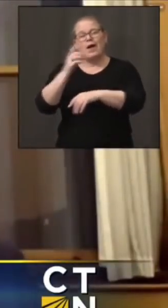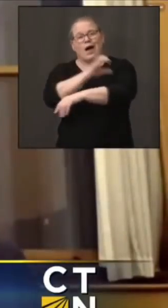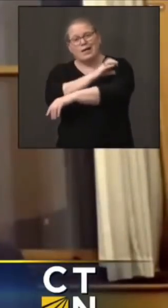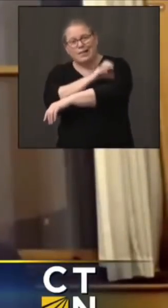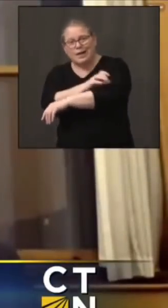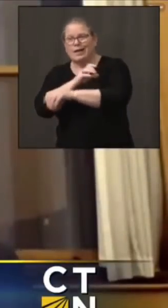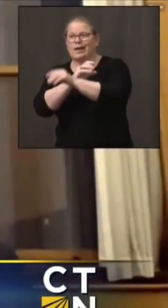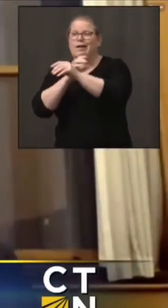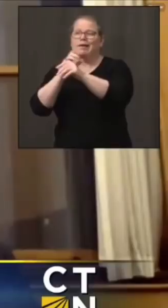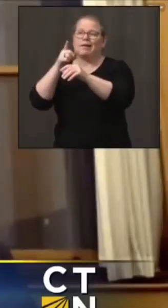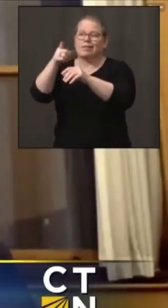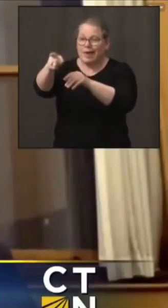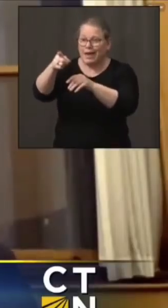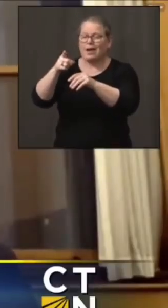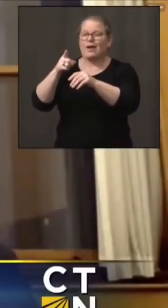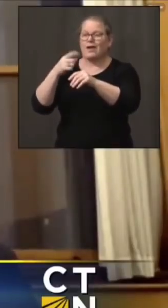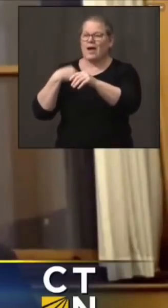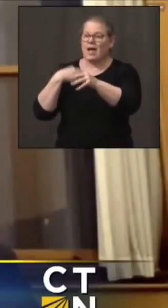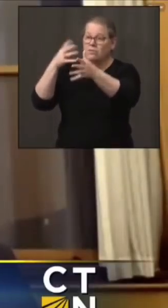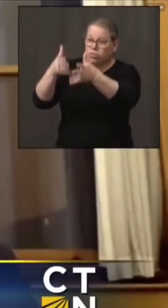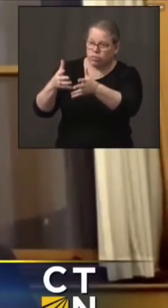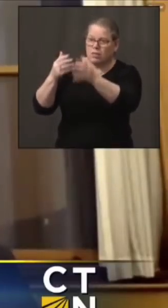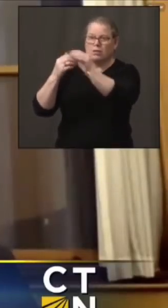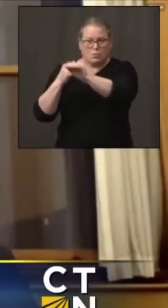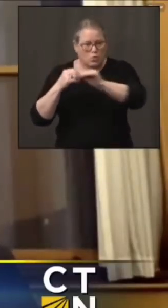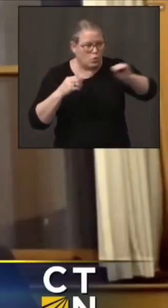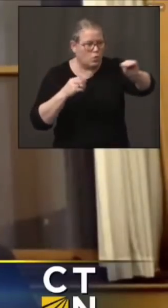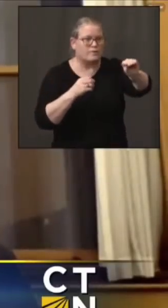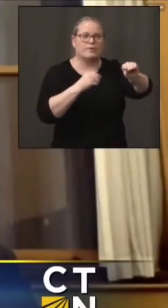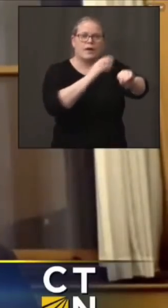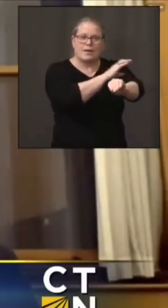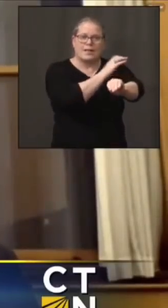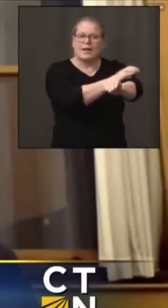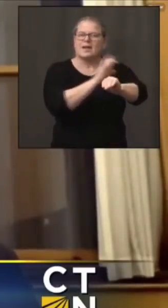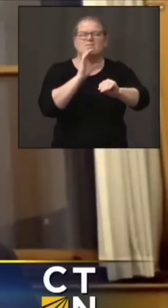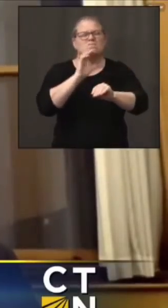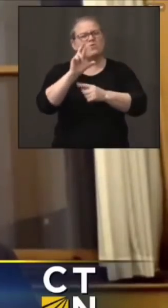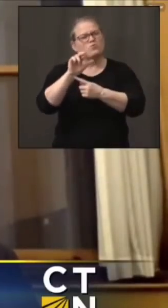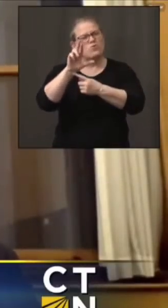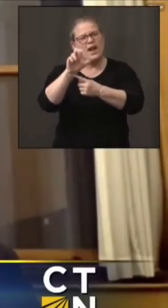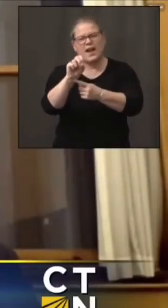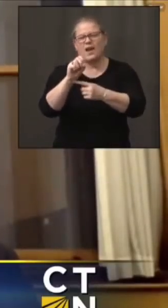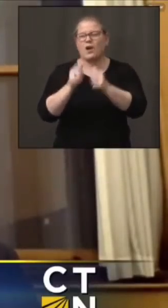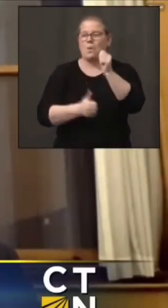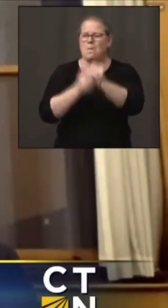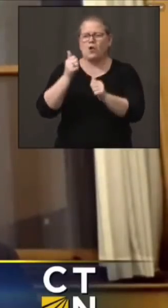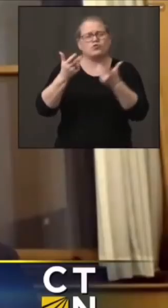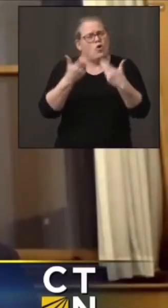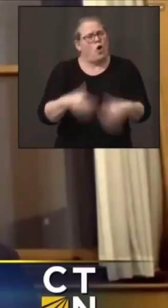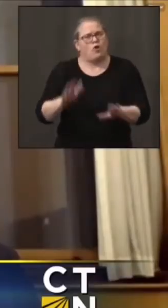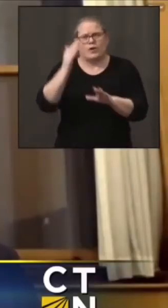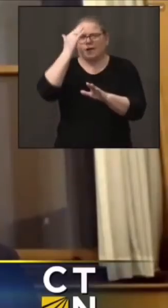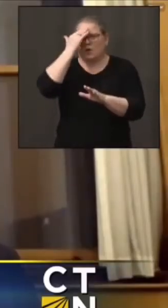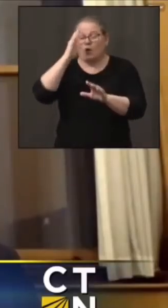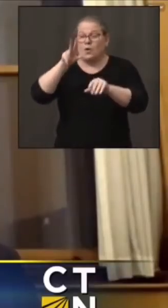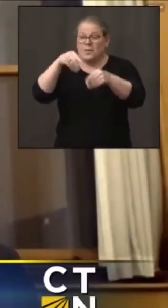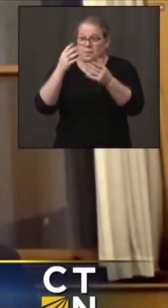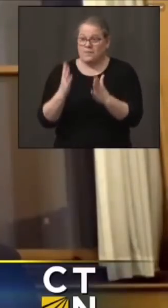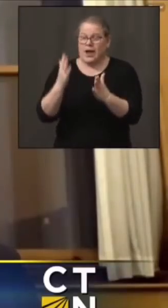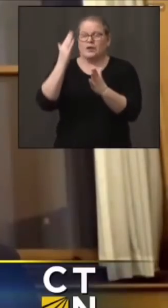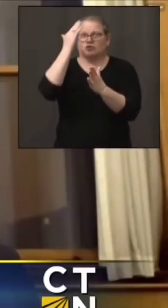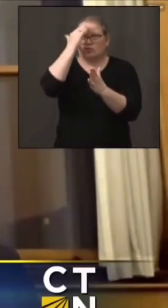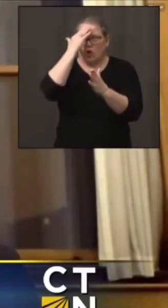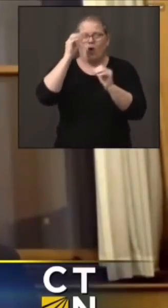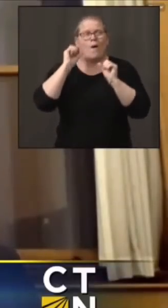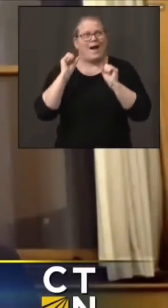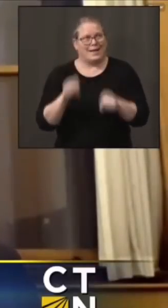pretty rare. Most of the work comes in on the pre-planning side, working with all the providers to know how many doses they can administer in a week so that they're